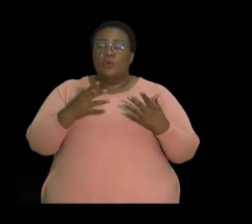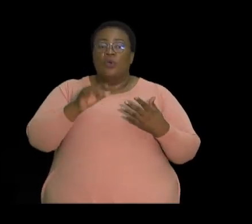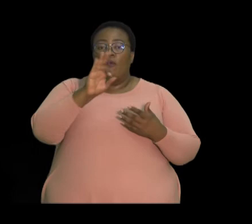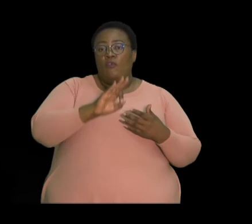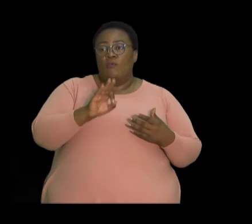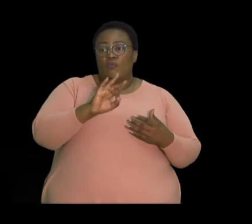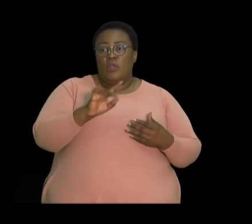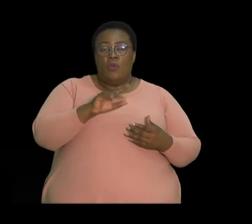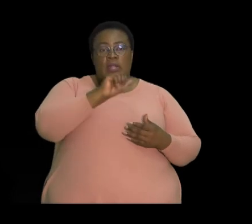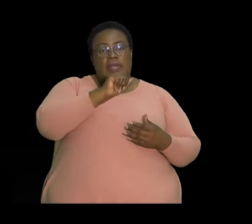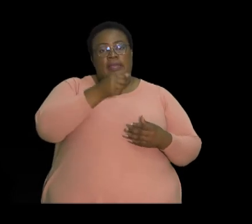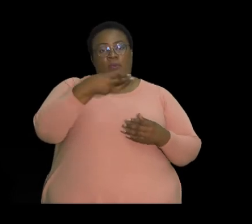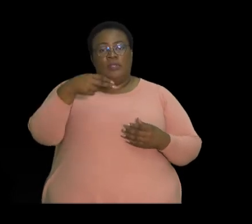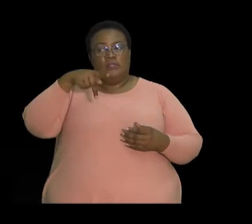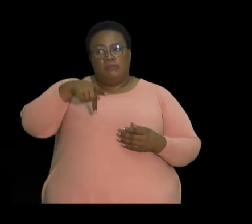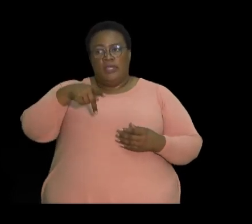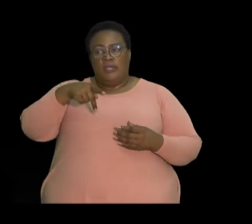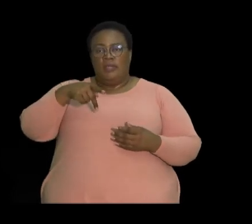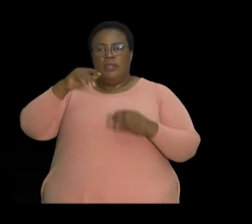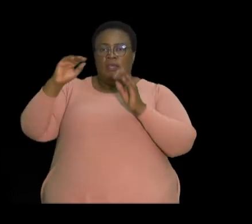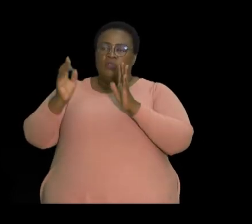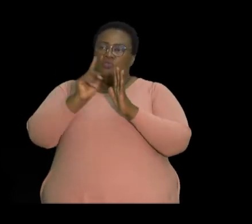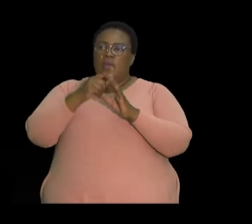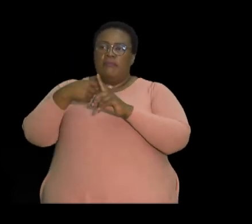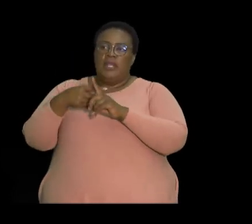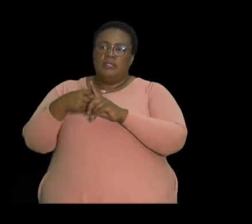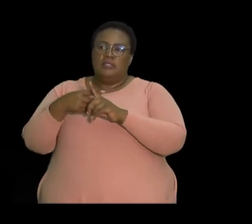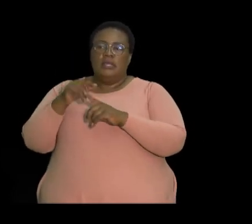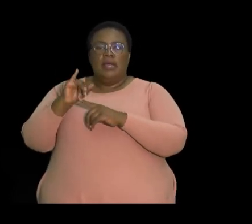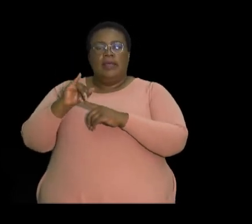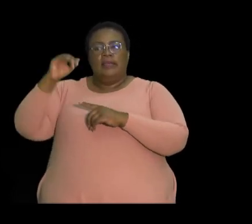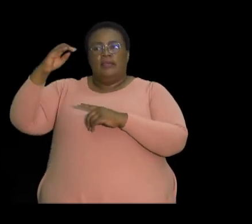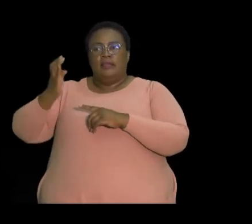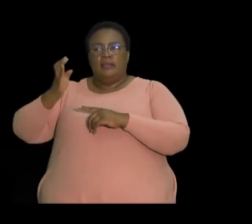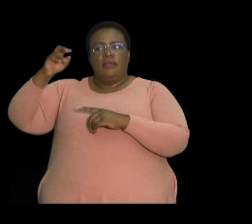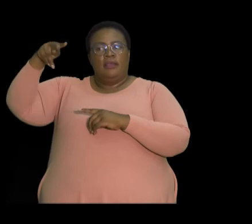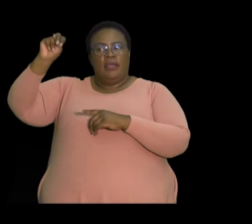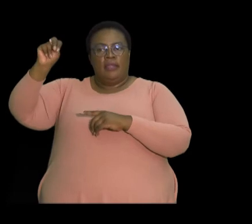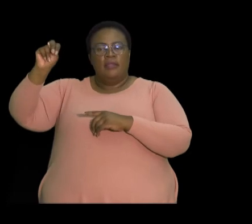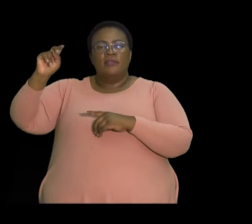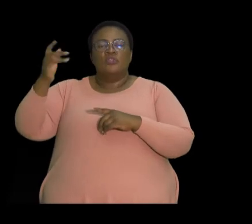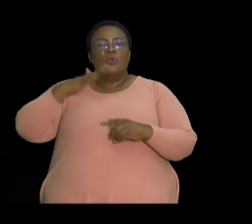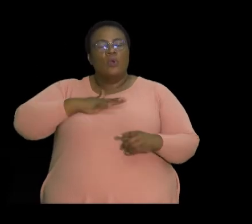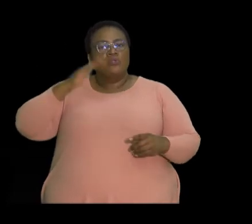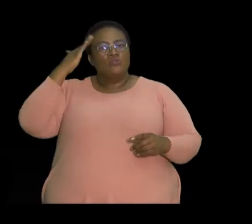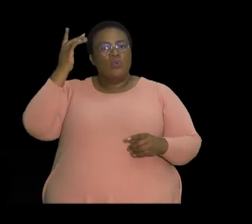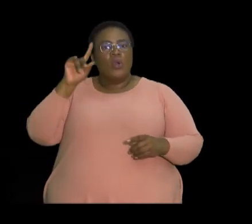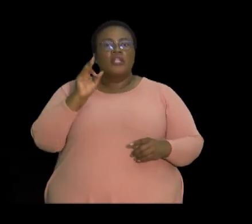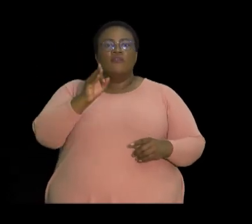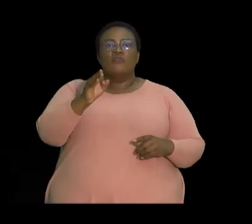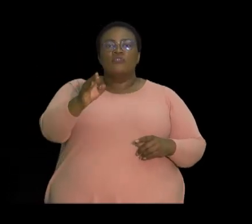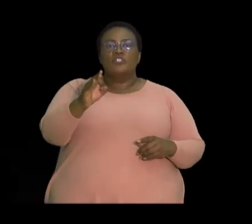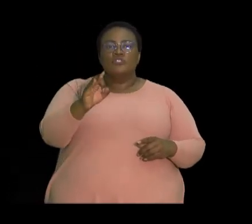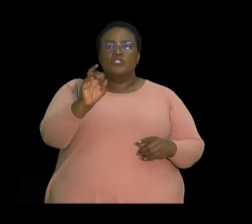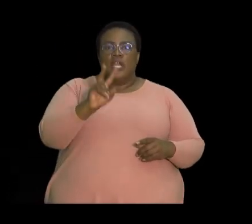P into 1 plus I to the exponent of N. We want to know the future value, which is the value